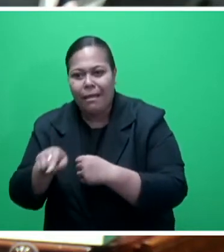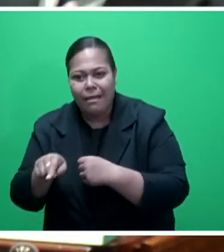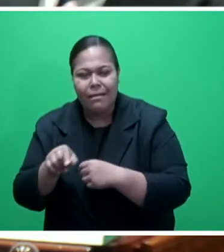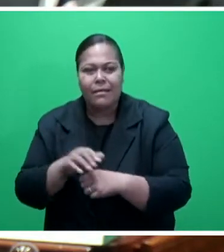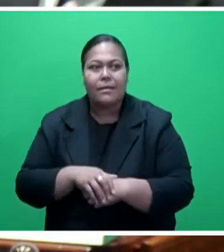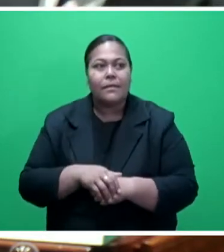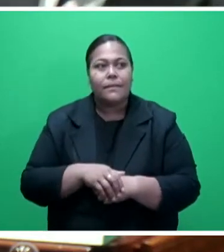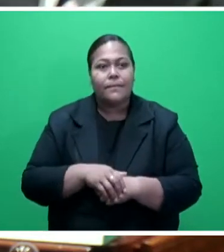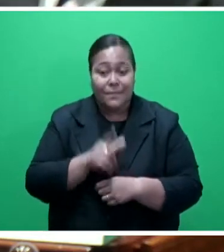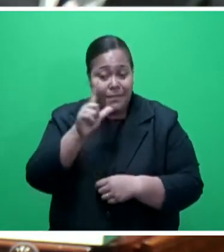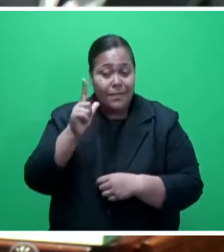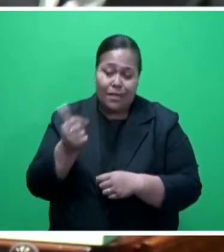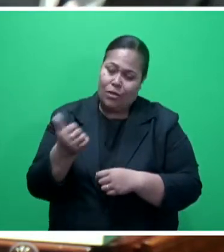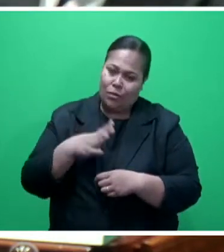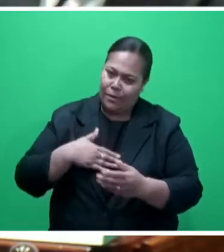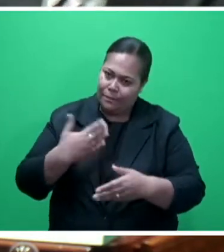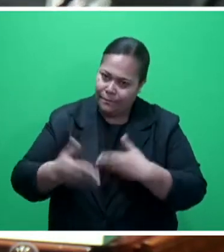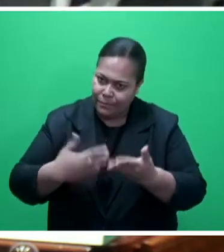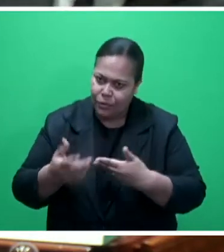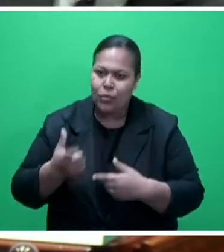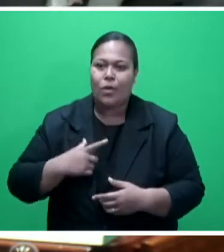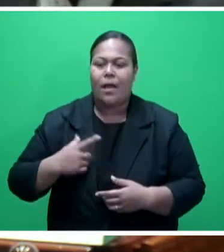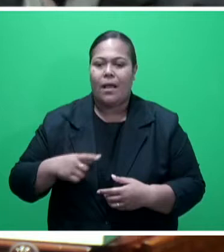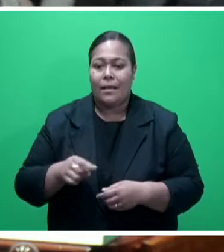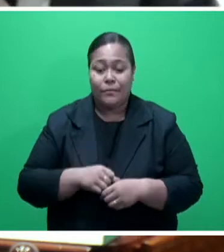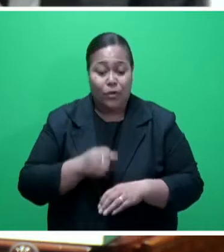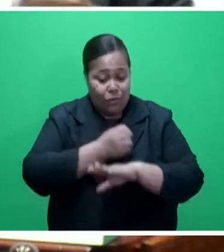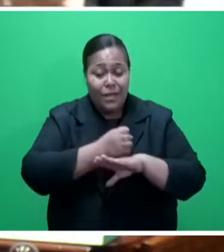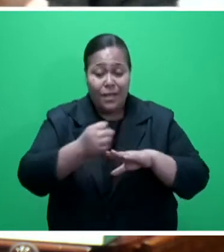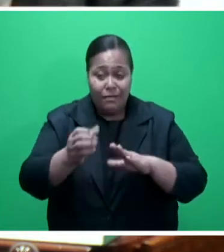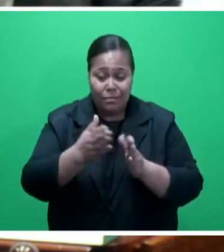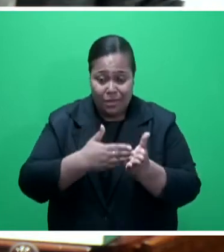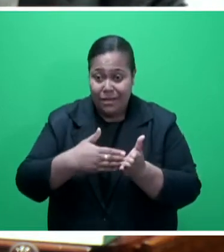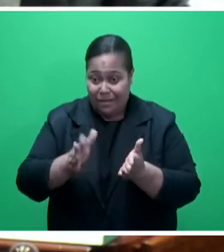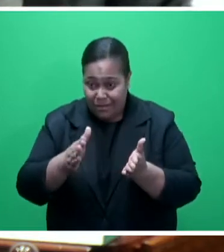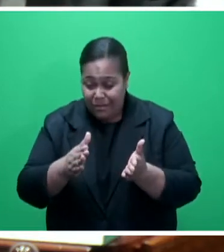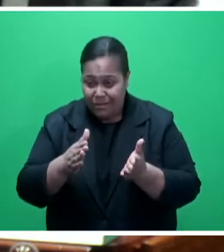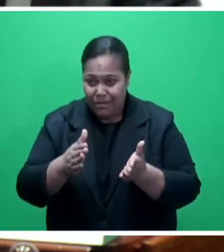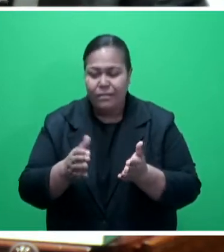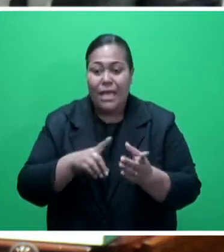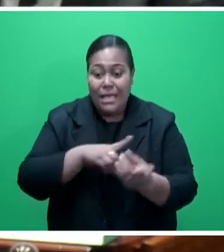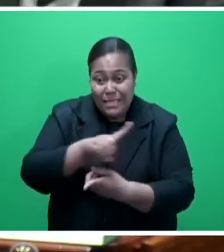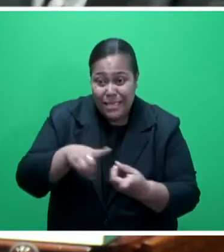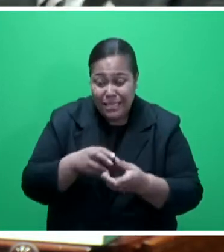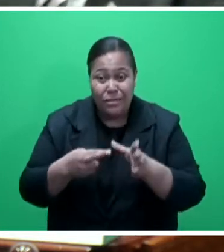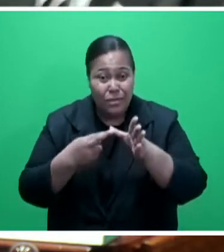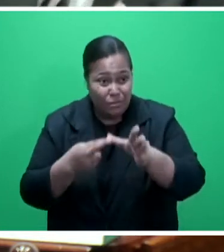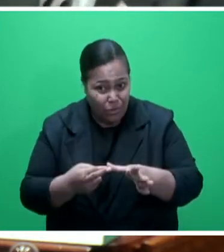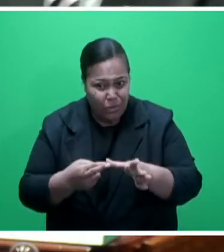Speaker, sir, government activated its disaster response mechanism at the national level, whereby government